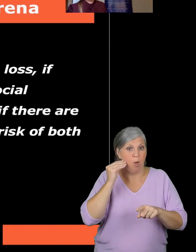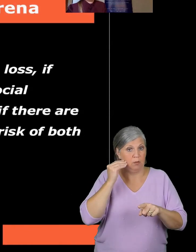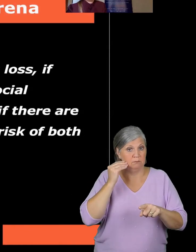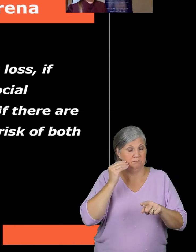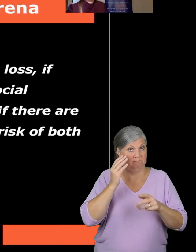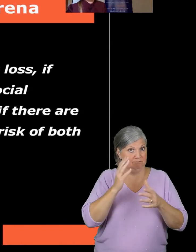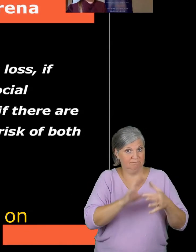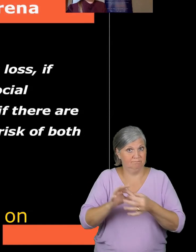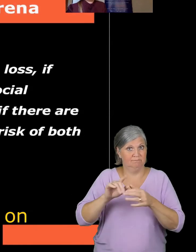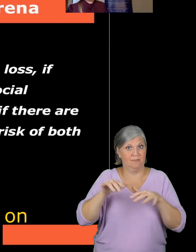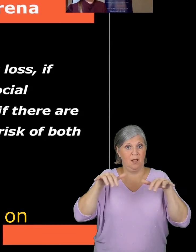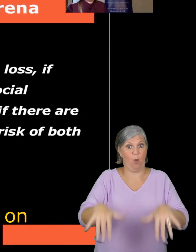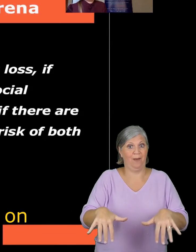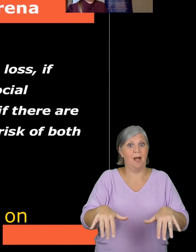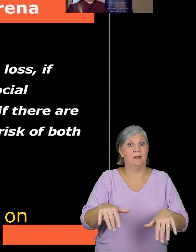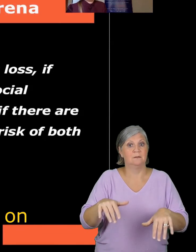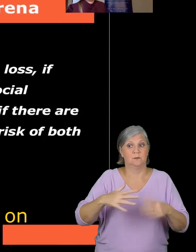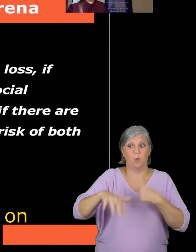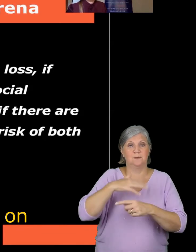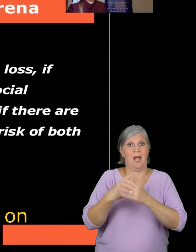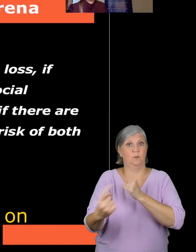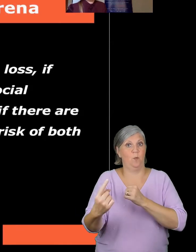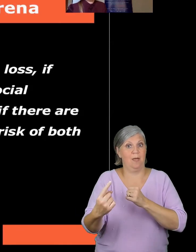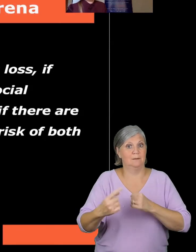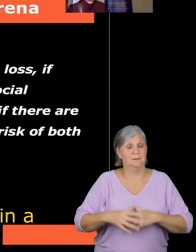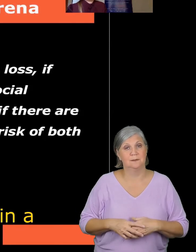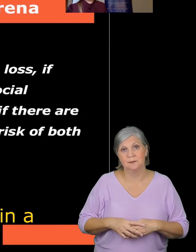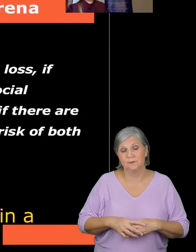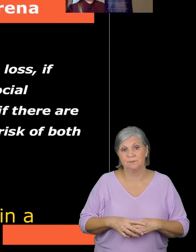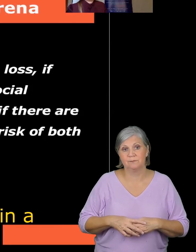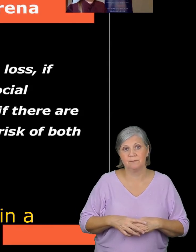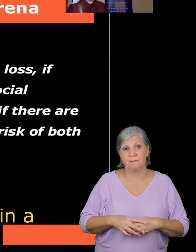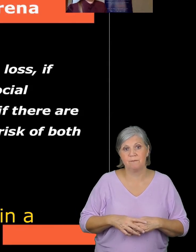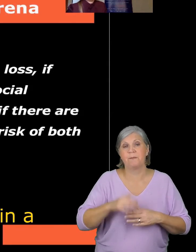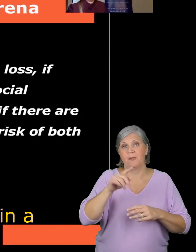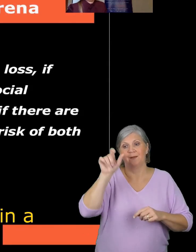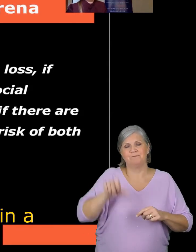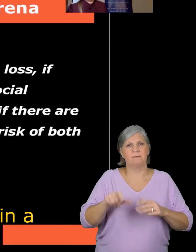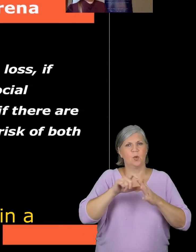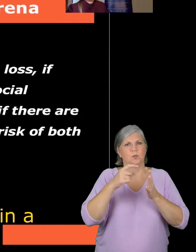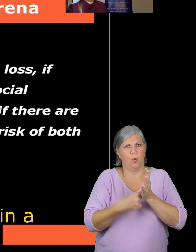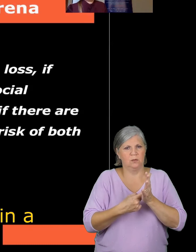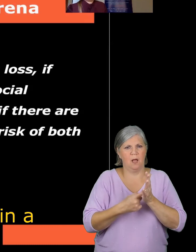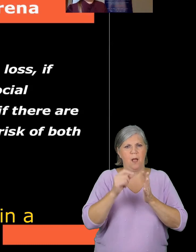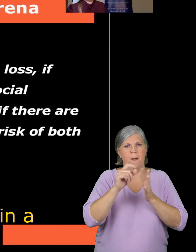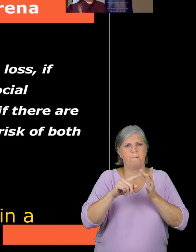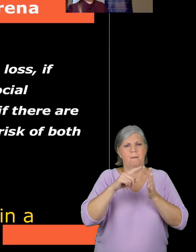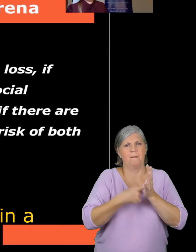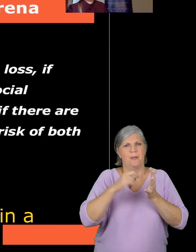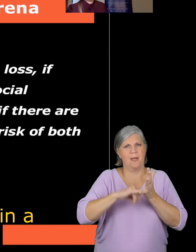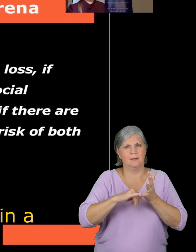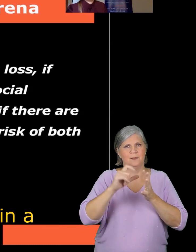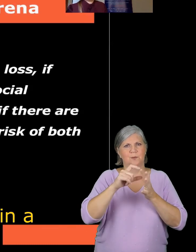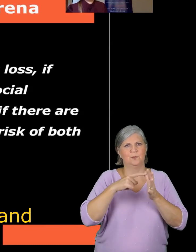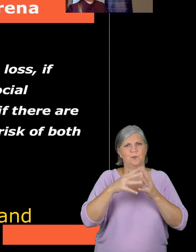Furthermore, Dr. Piers Dawes will build on previous research at the University of Manchester in a project jointly funded